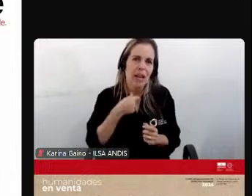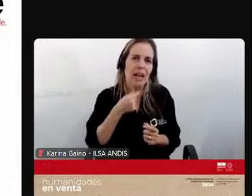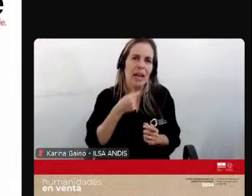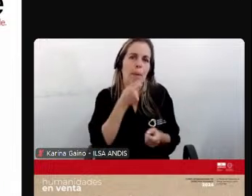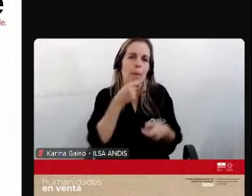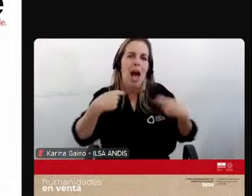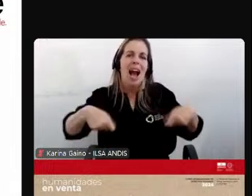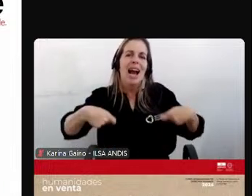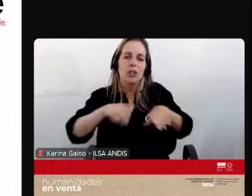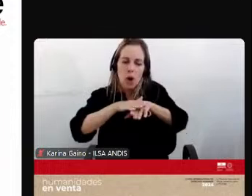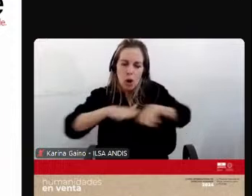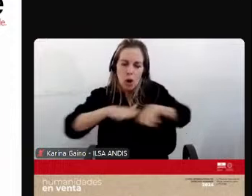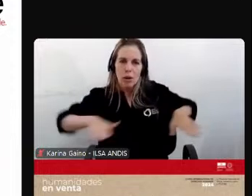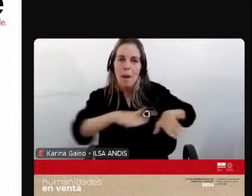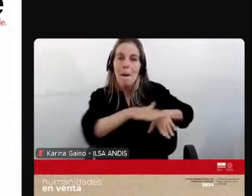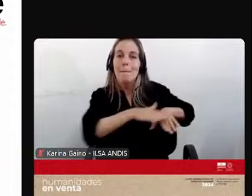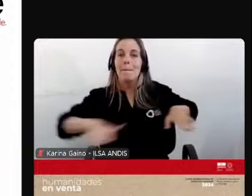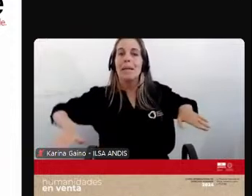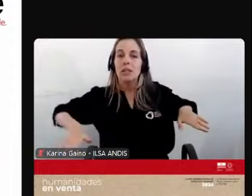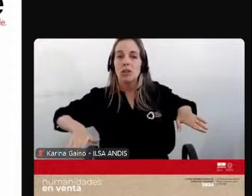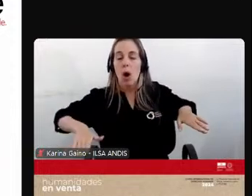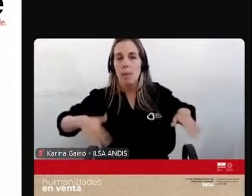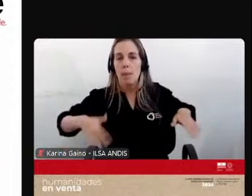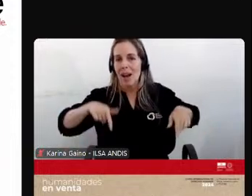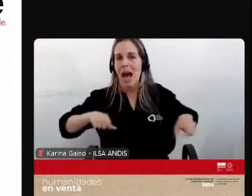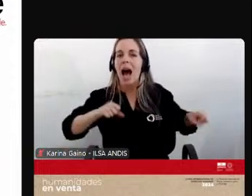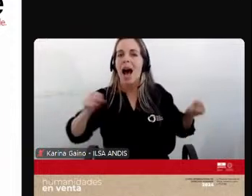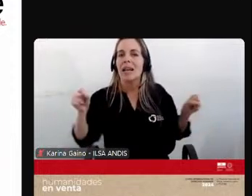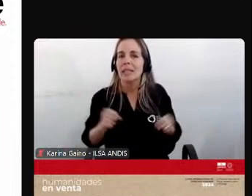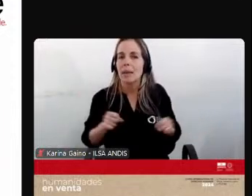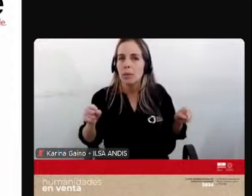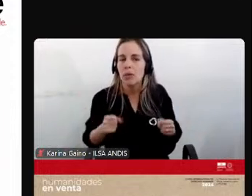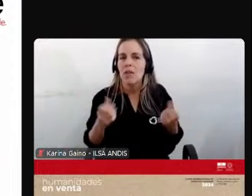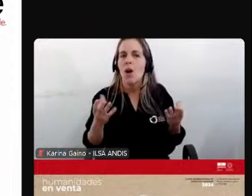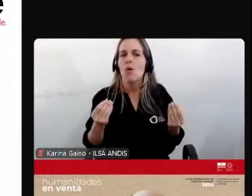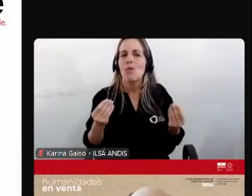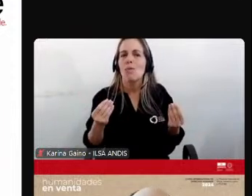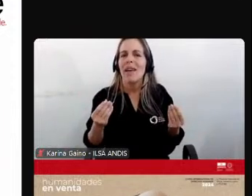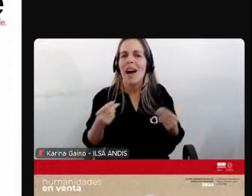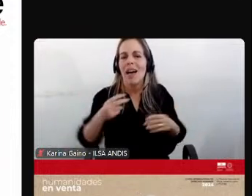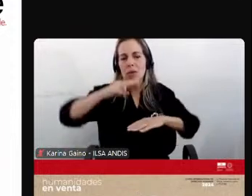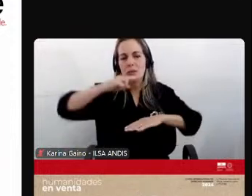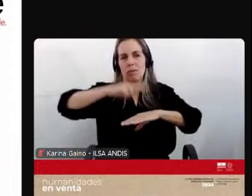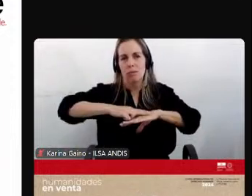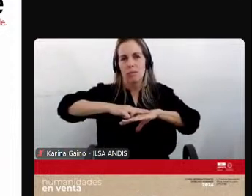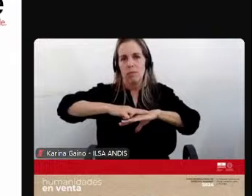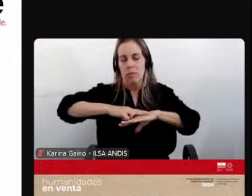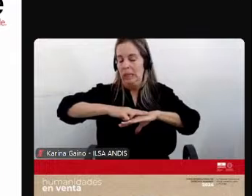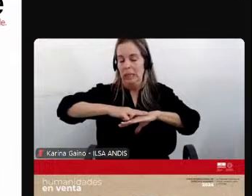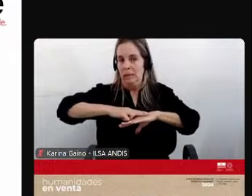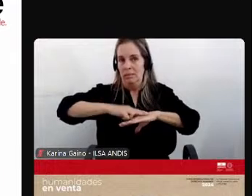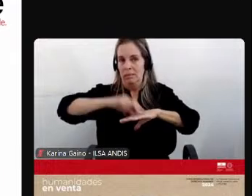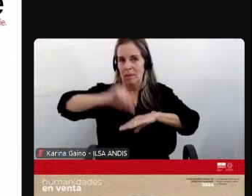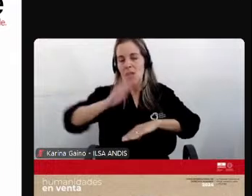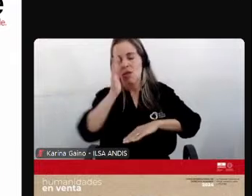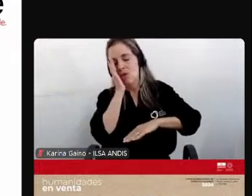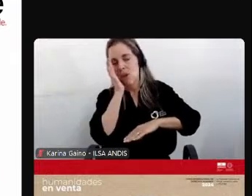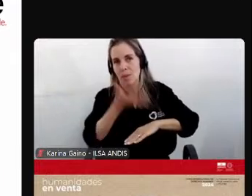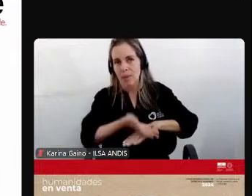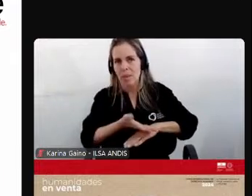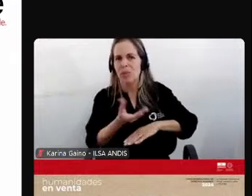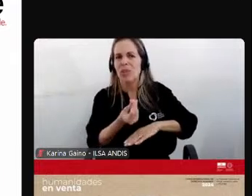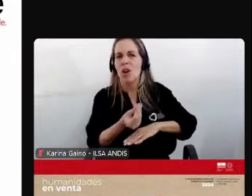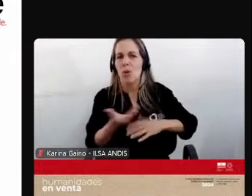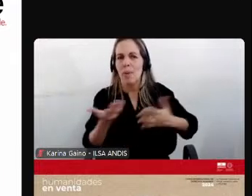penetrates our clothes when we sleep directly on the dirt. Or can it tell our employer that